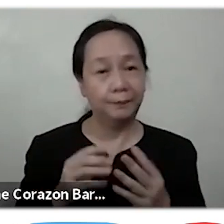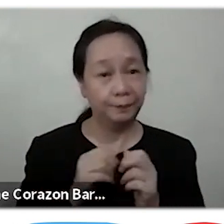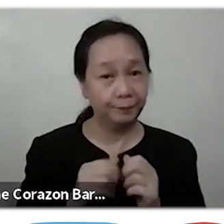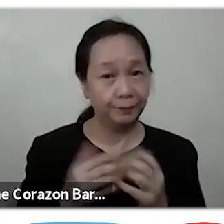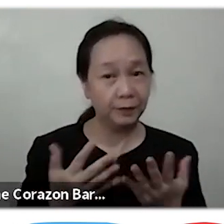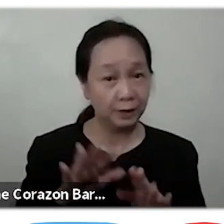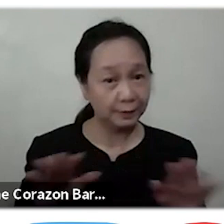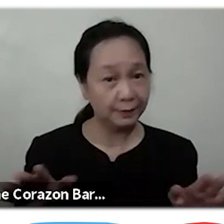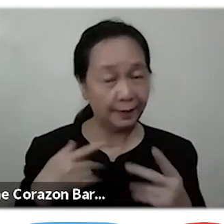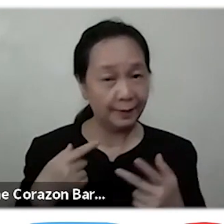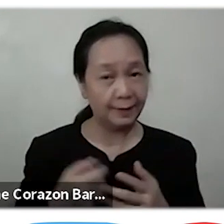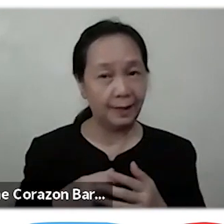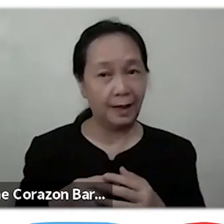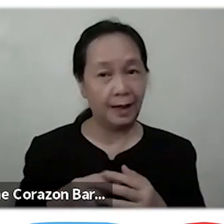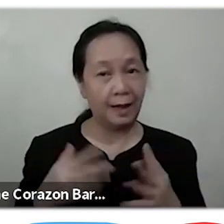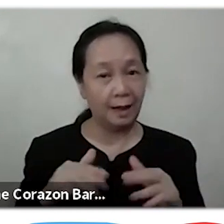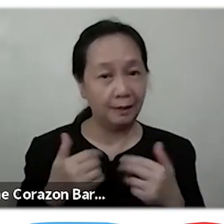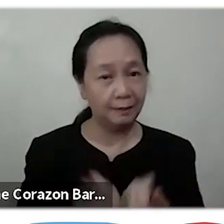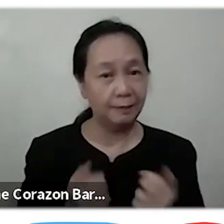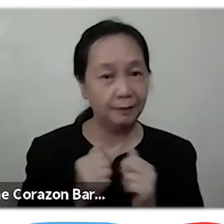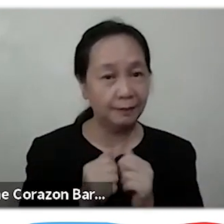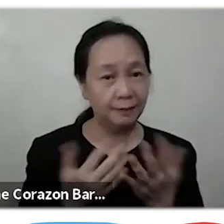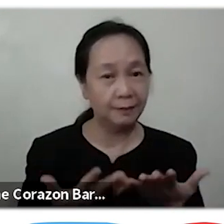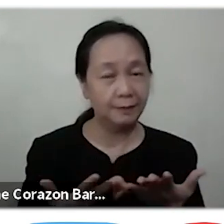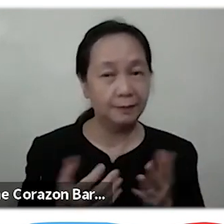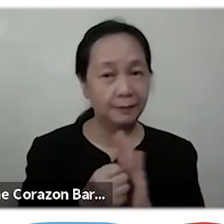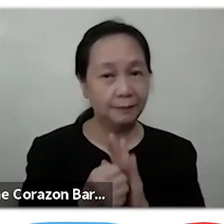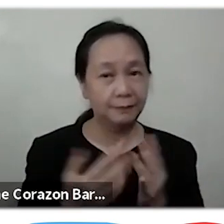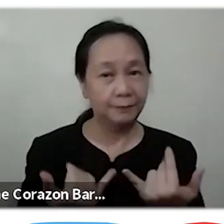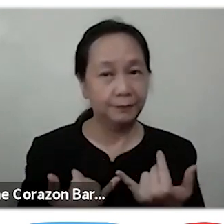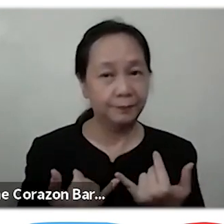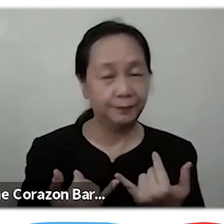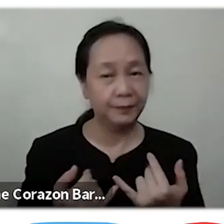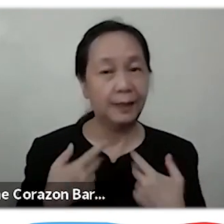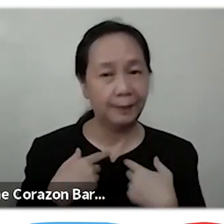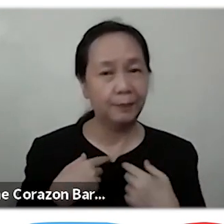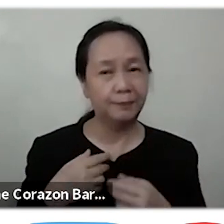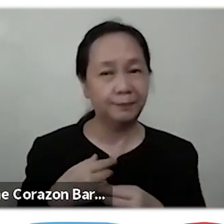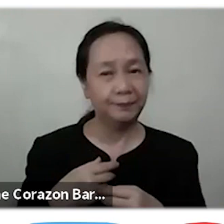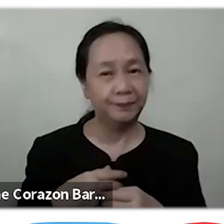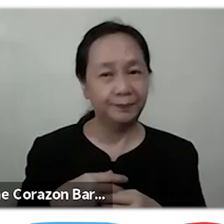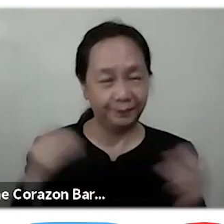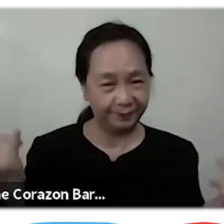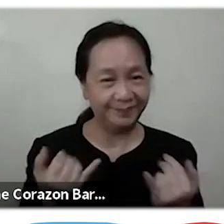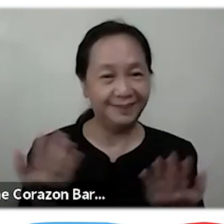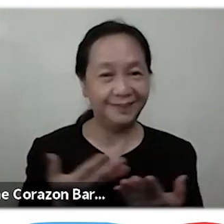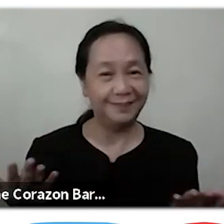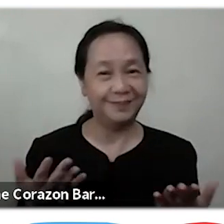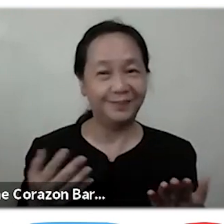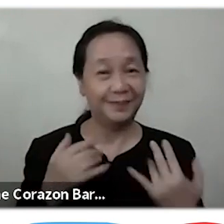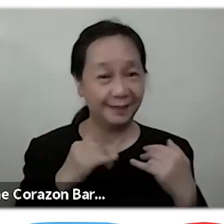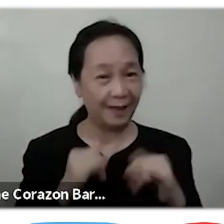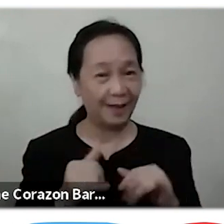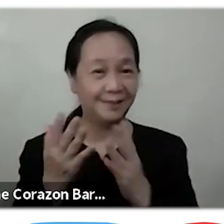on and their impacts and all the things. So I am already introduced here. Still, I want to